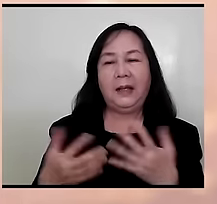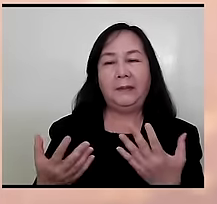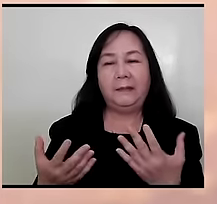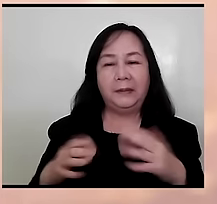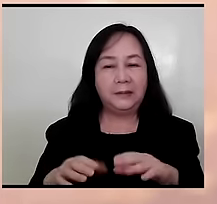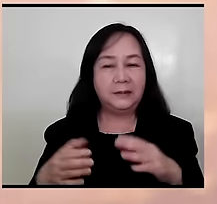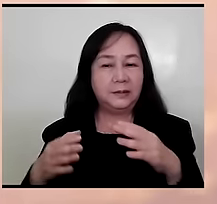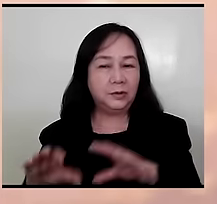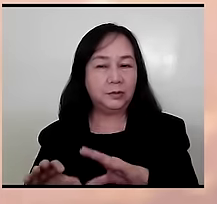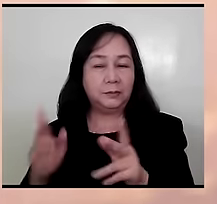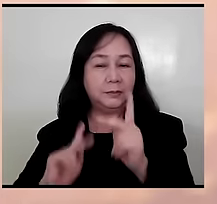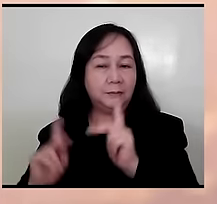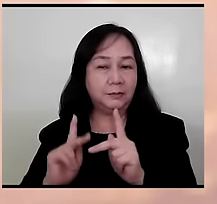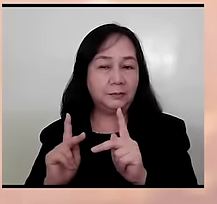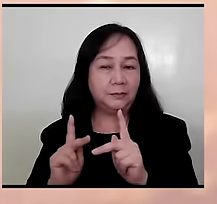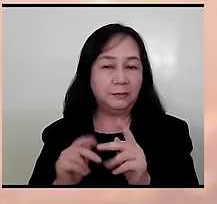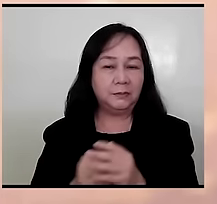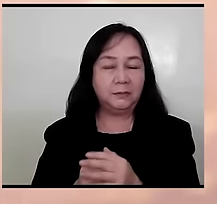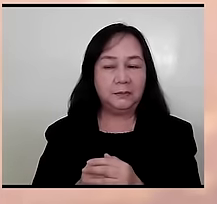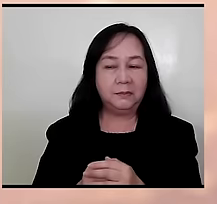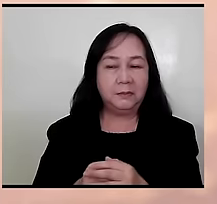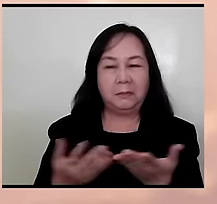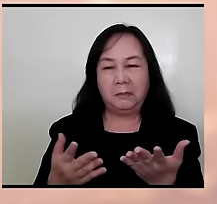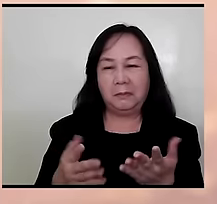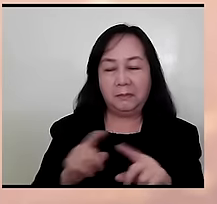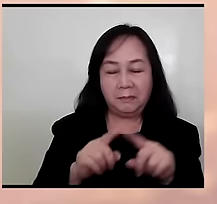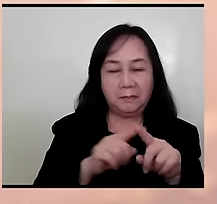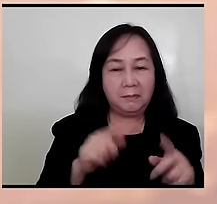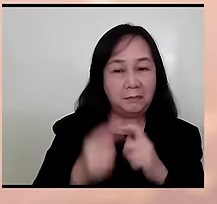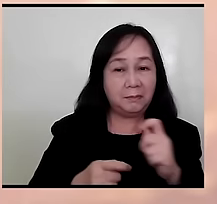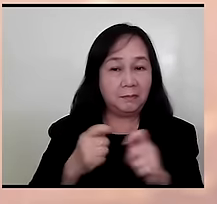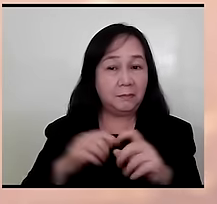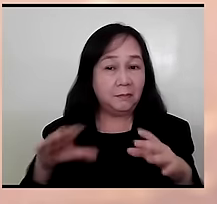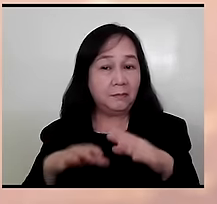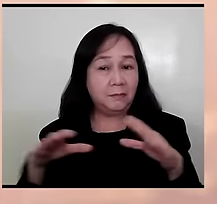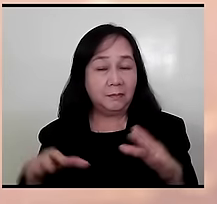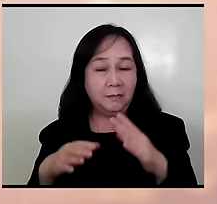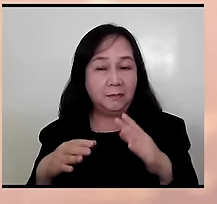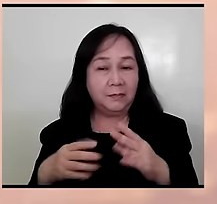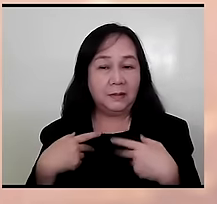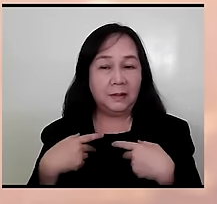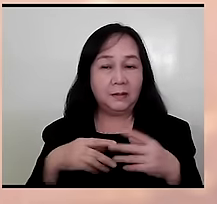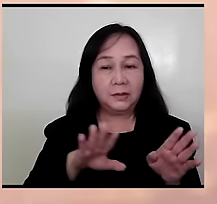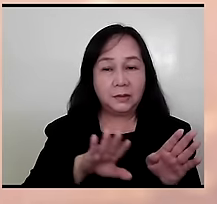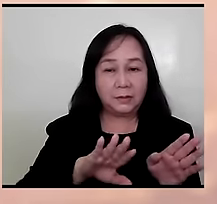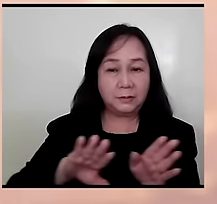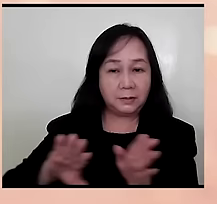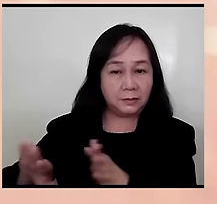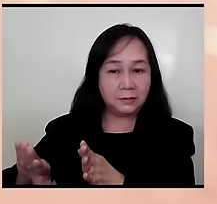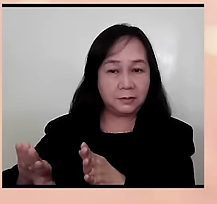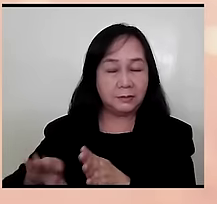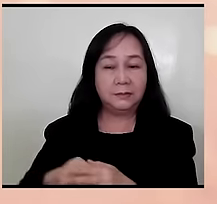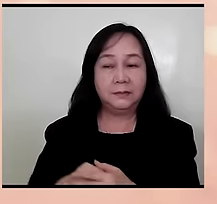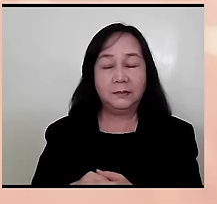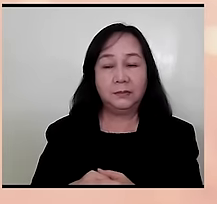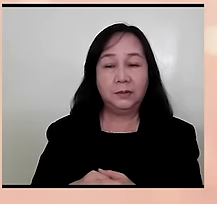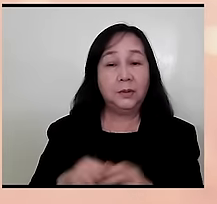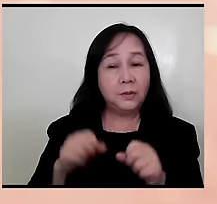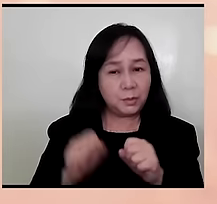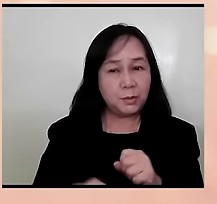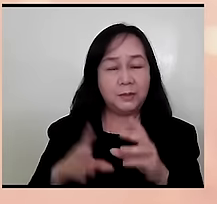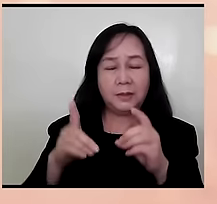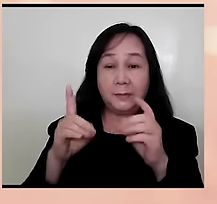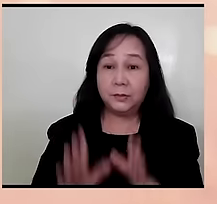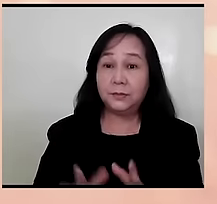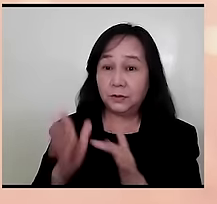of peoples or some types of work as outcast. So the disciples